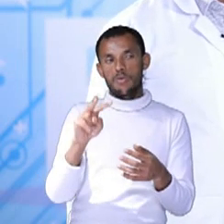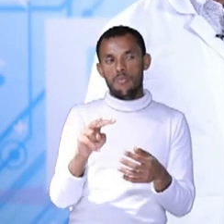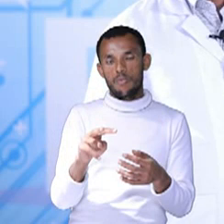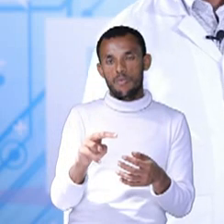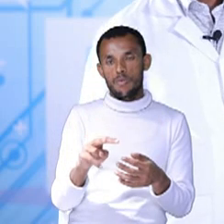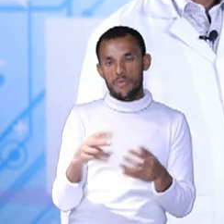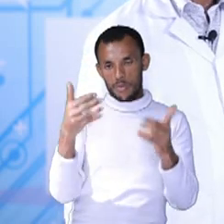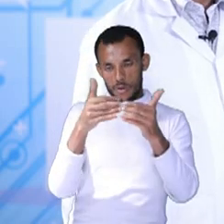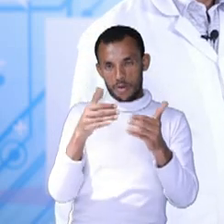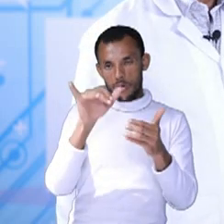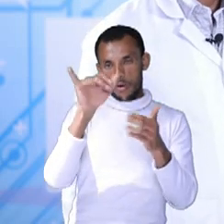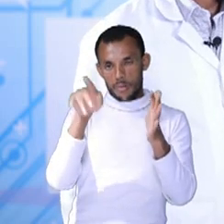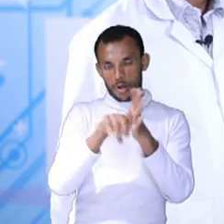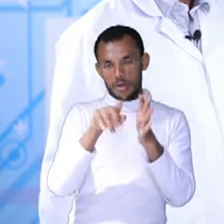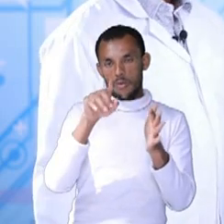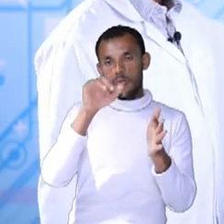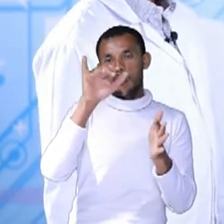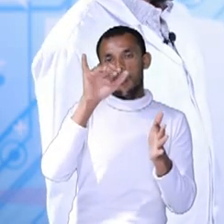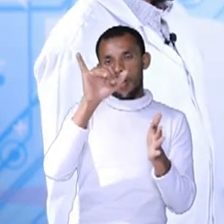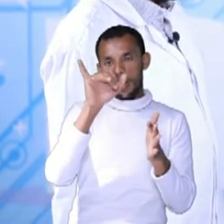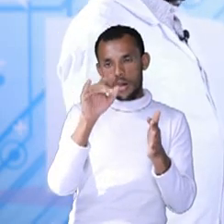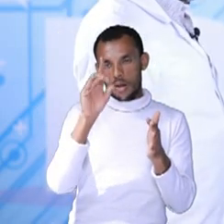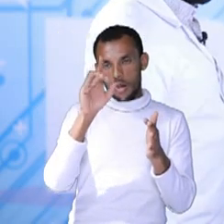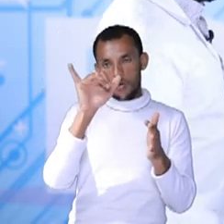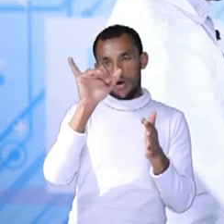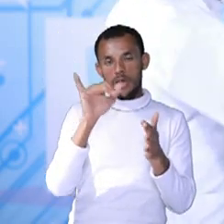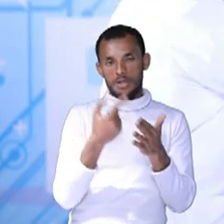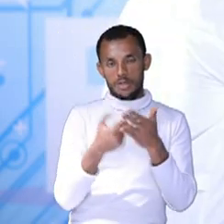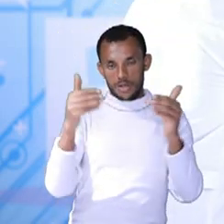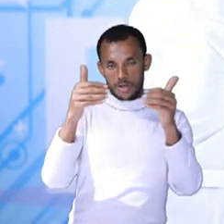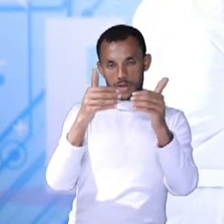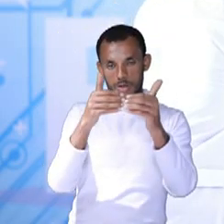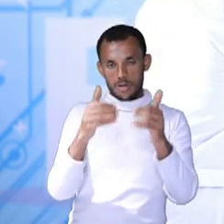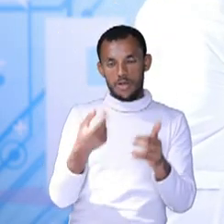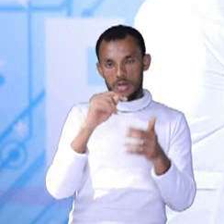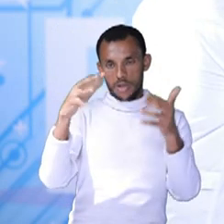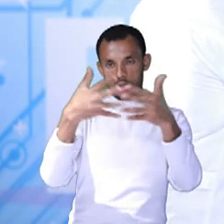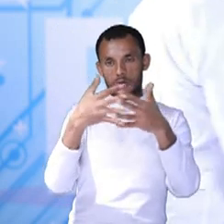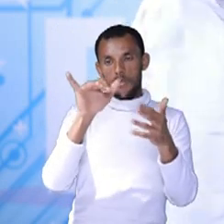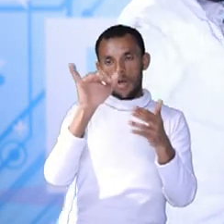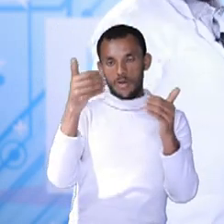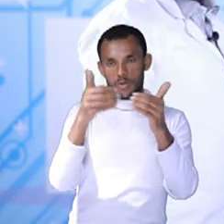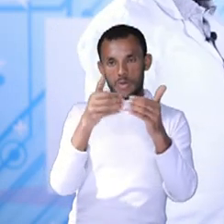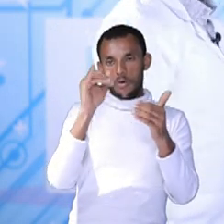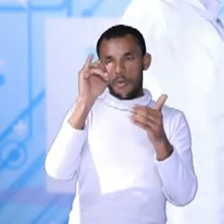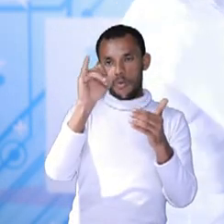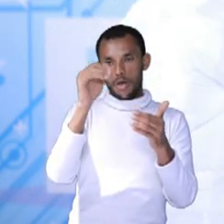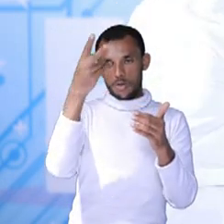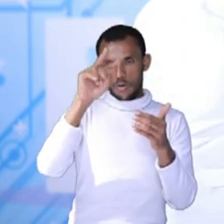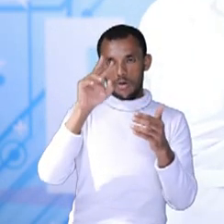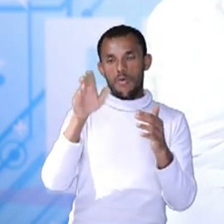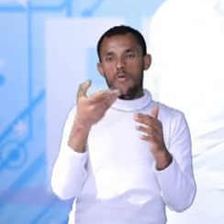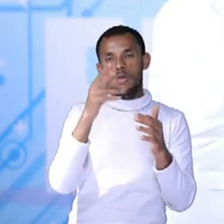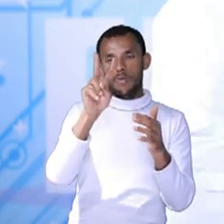just is equal to this y minus 1 dy. Therefore, this equal to the integration of y is this y squared over 2.